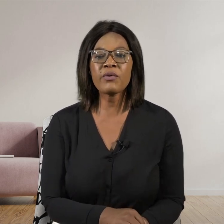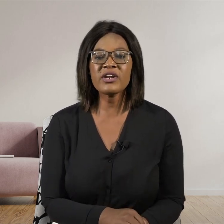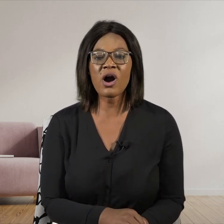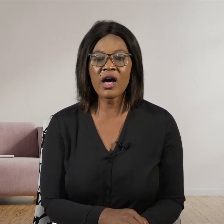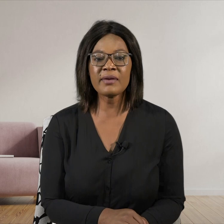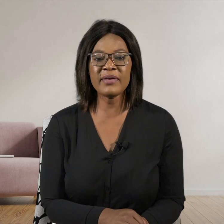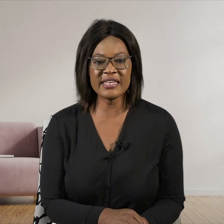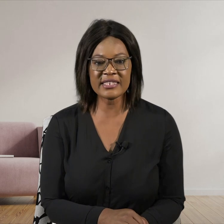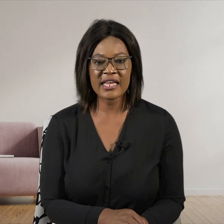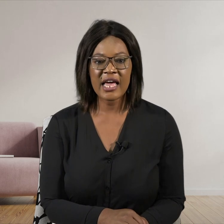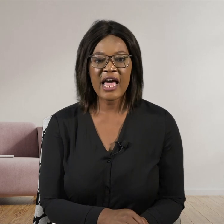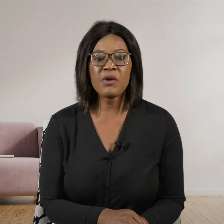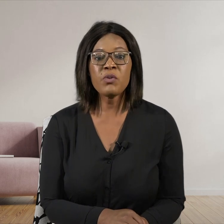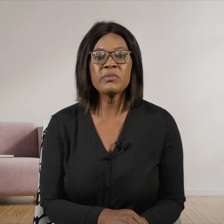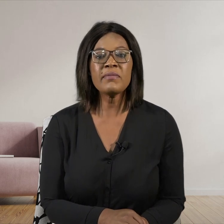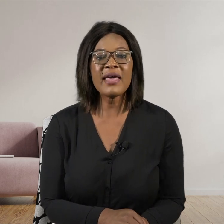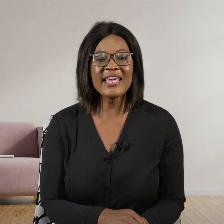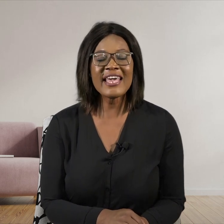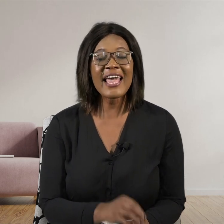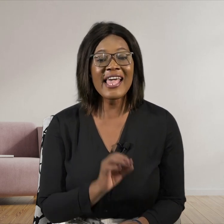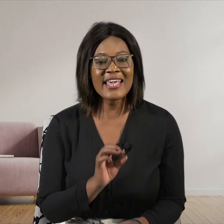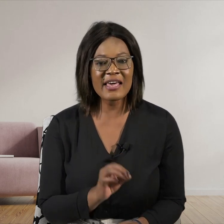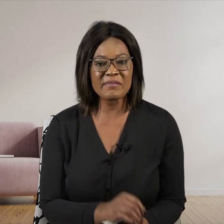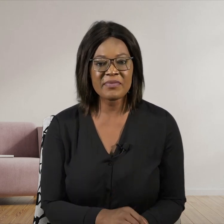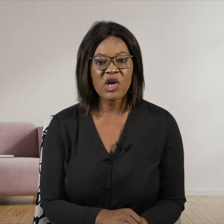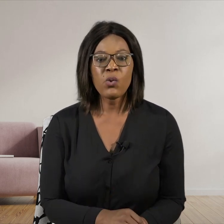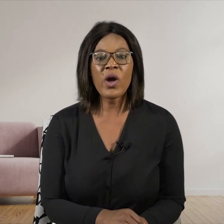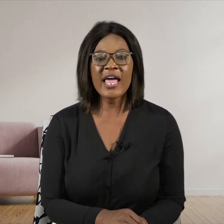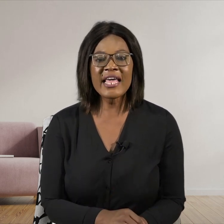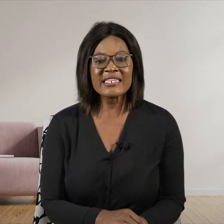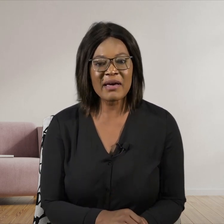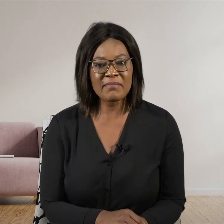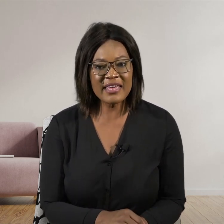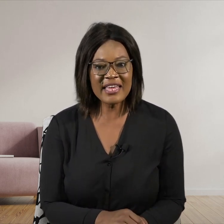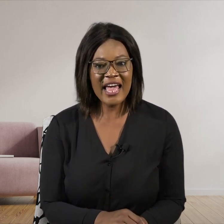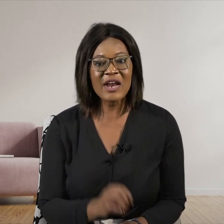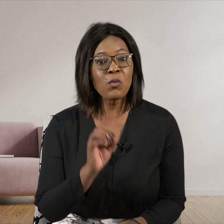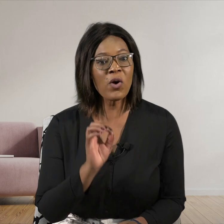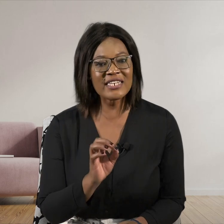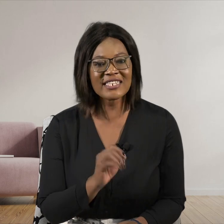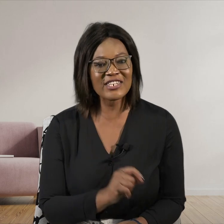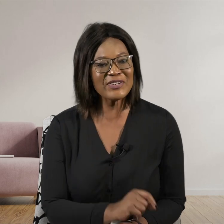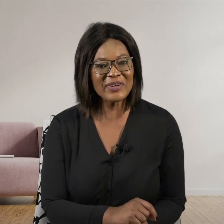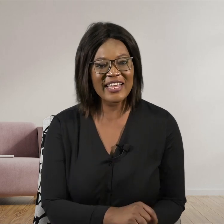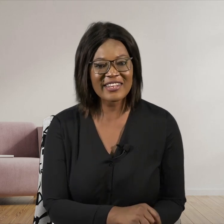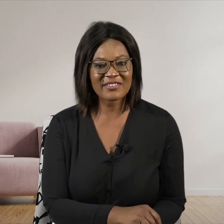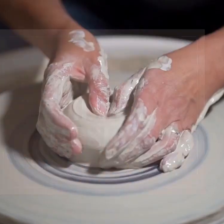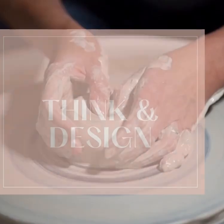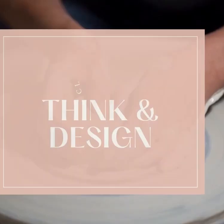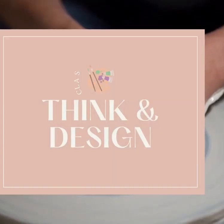exploring grade RBs, and we will be making a game. Where is my B and what is it